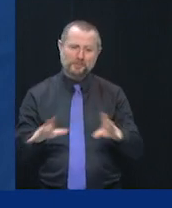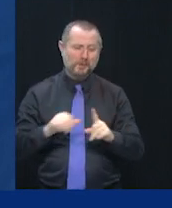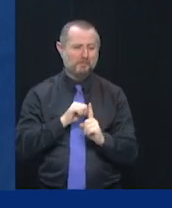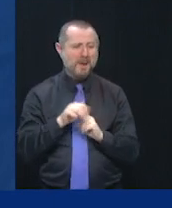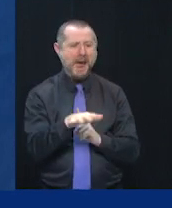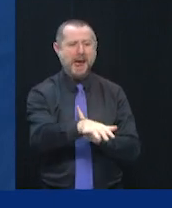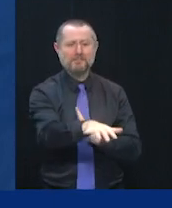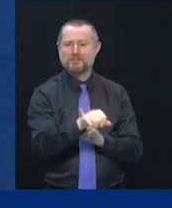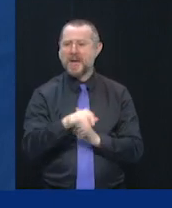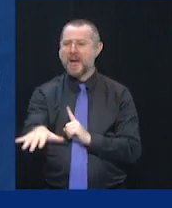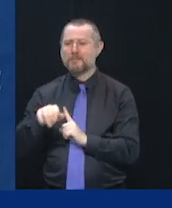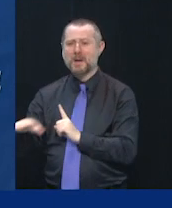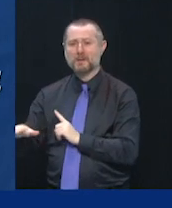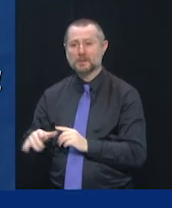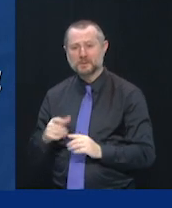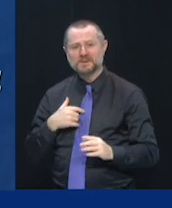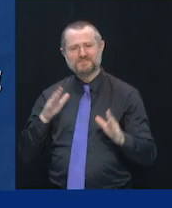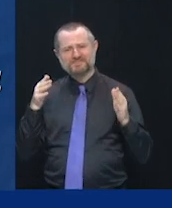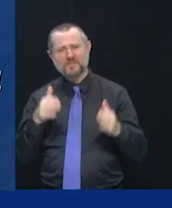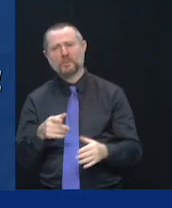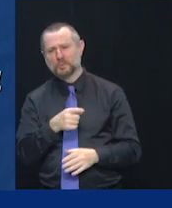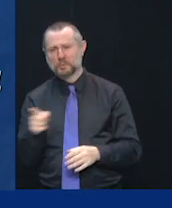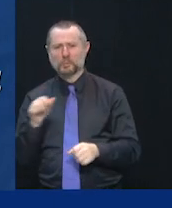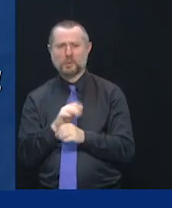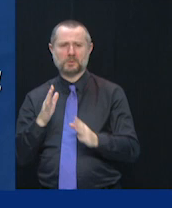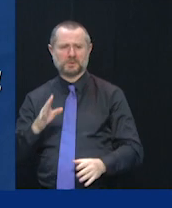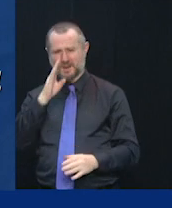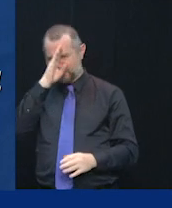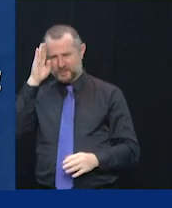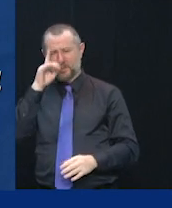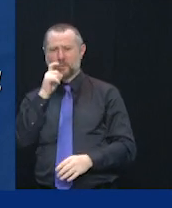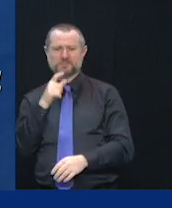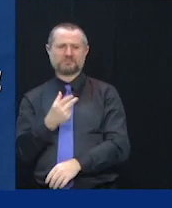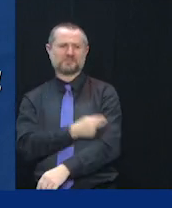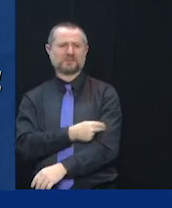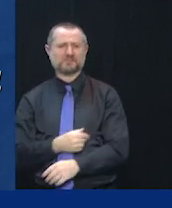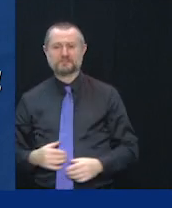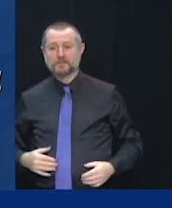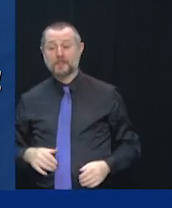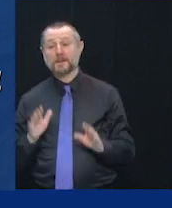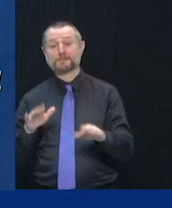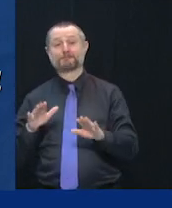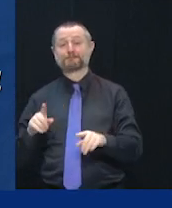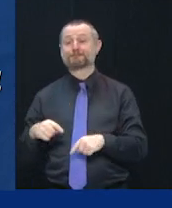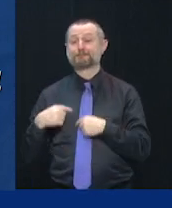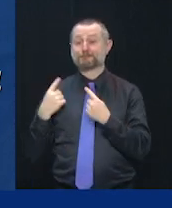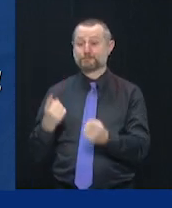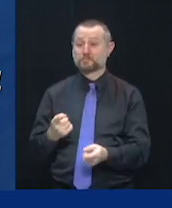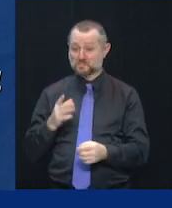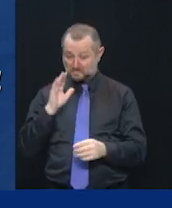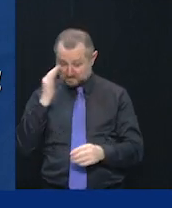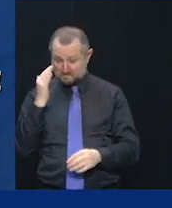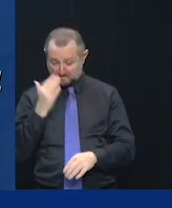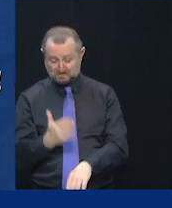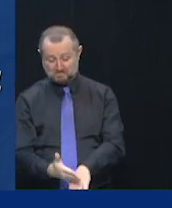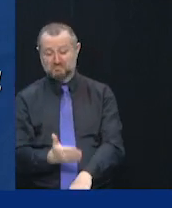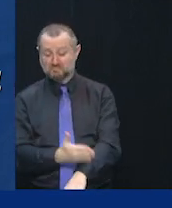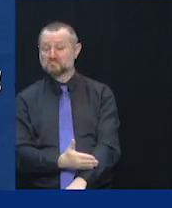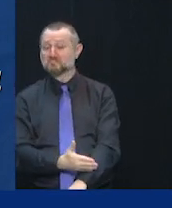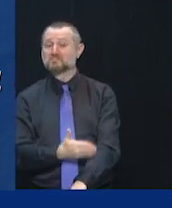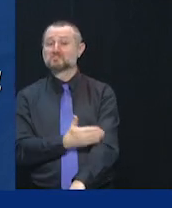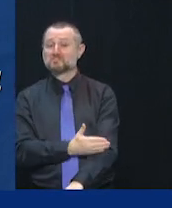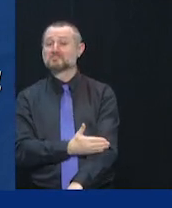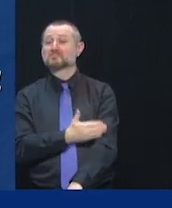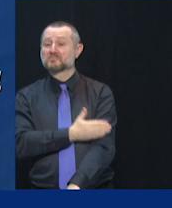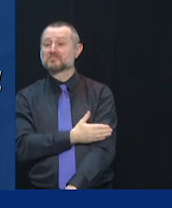on vaccinating hospital workers. We've made tremendous progress in that. When we started January